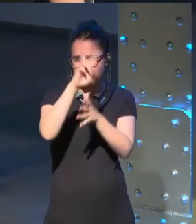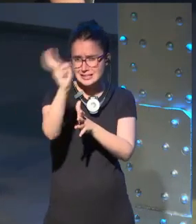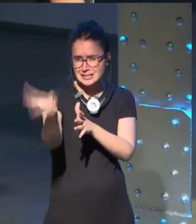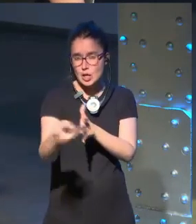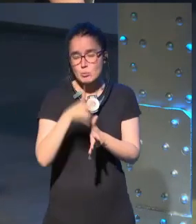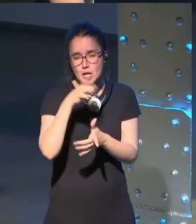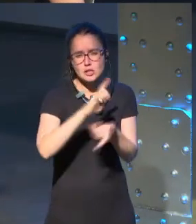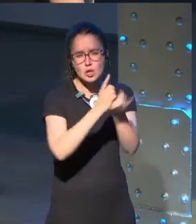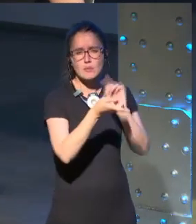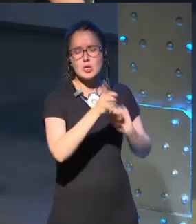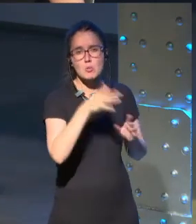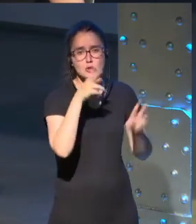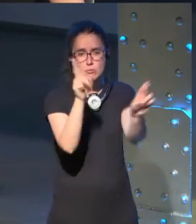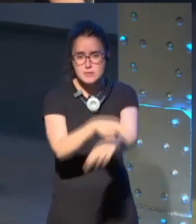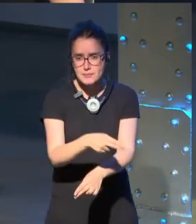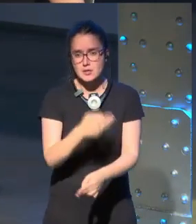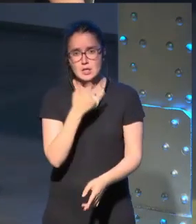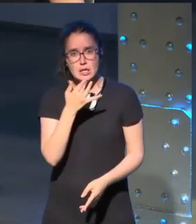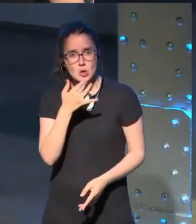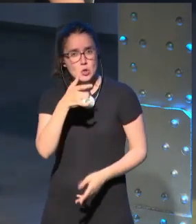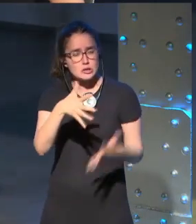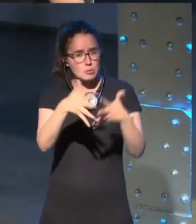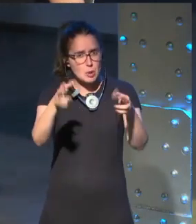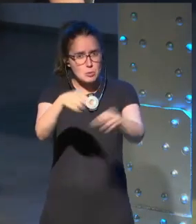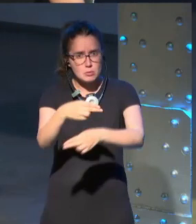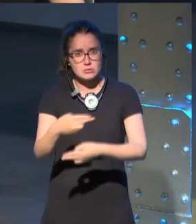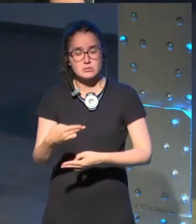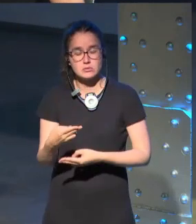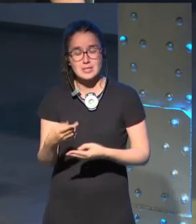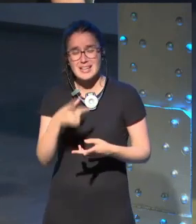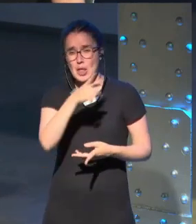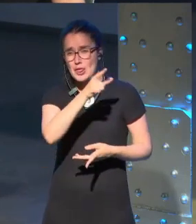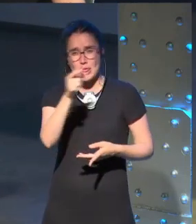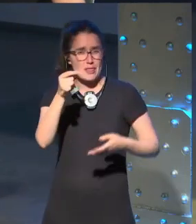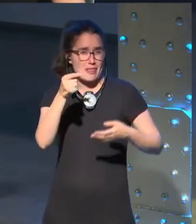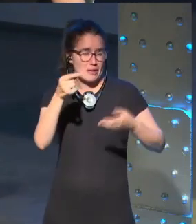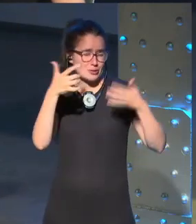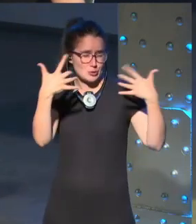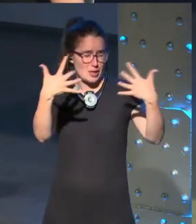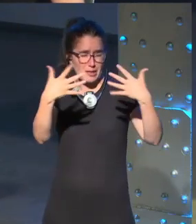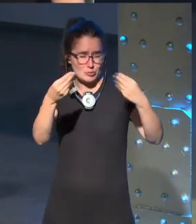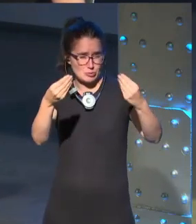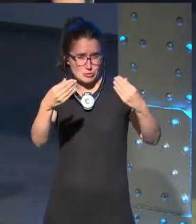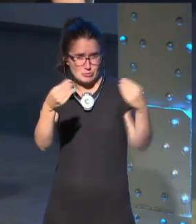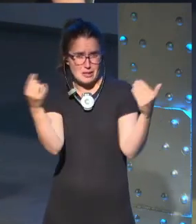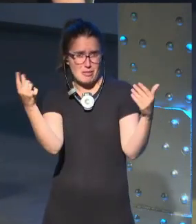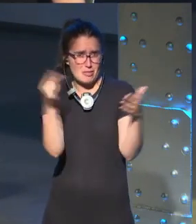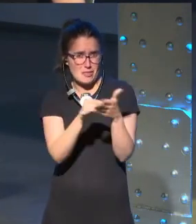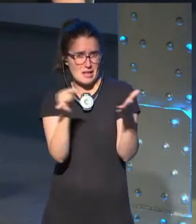and so forth. I think of the hundreds of suggestions I got from my editors, I think I argued with 2. Oh,